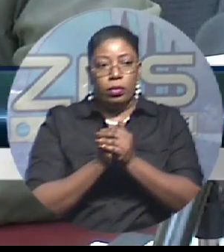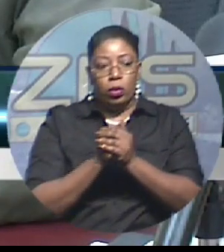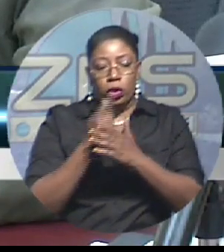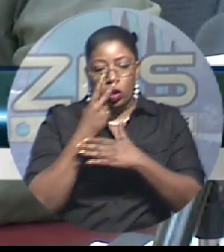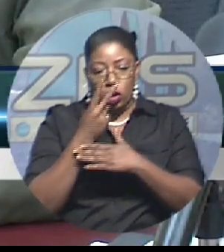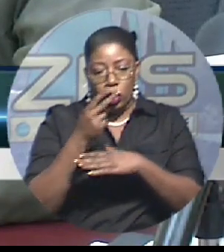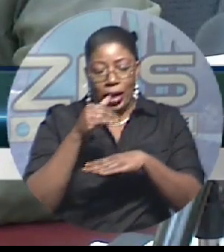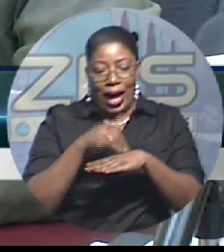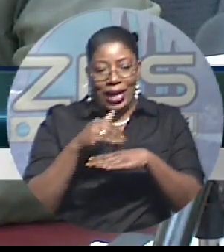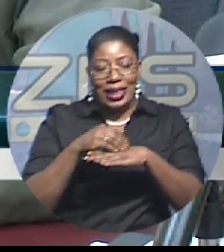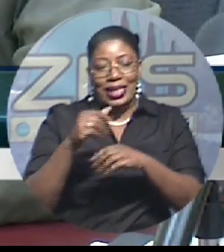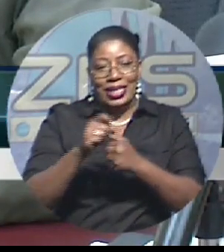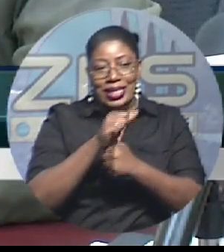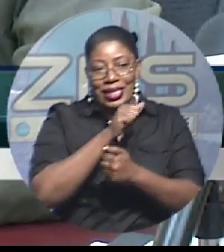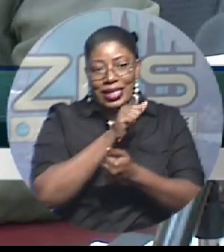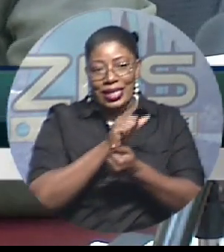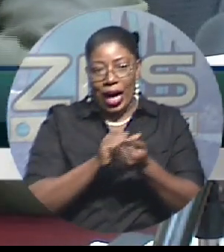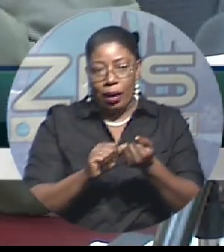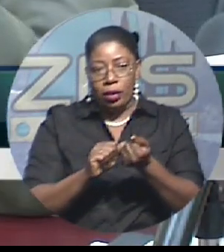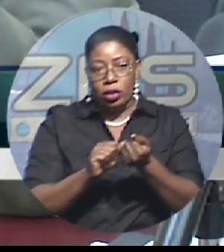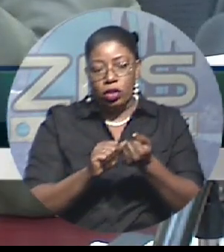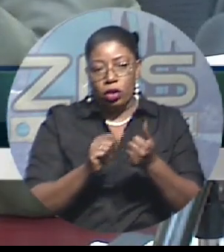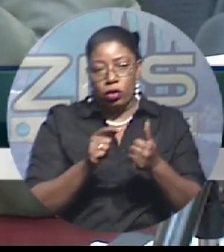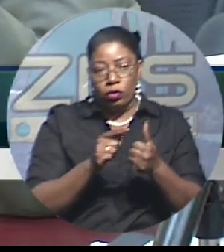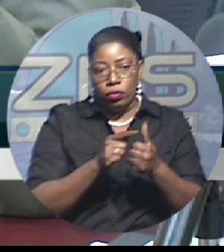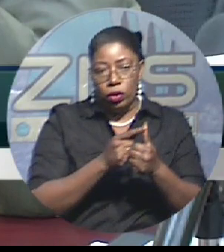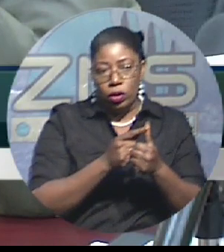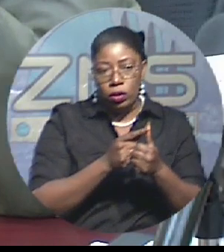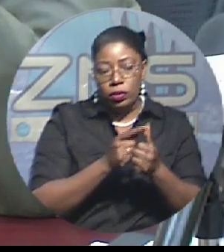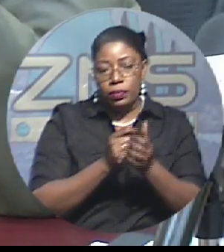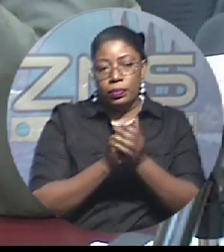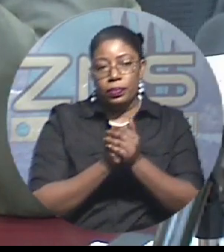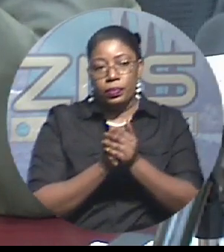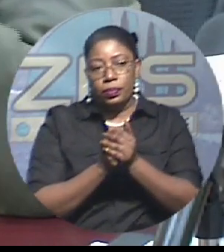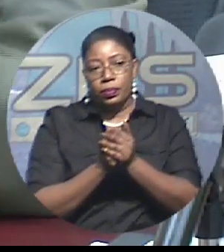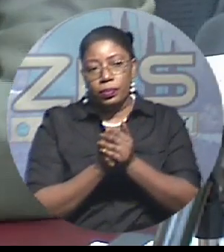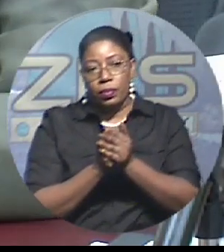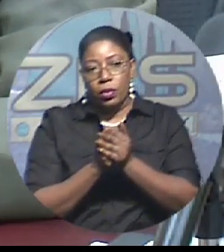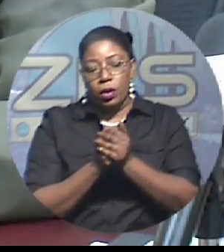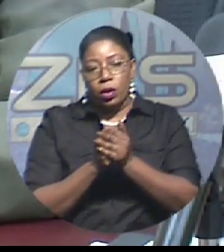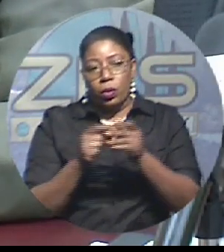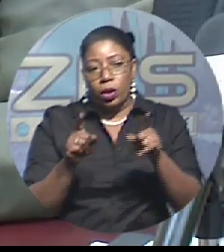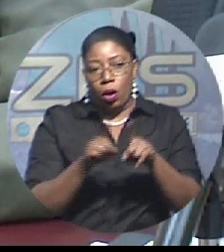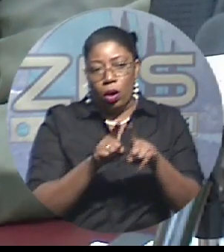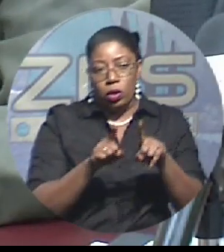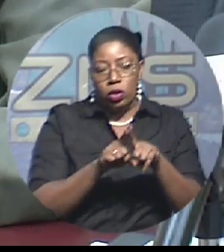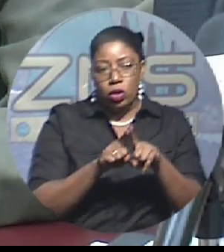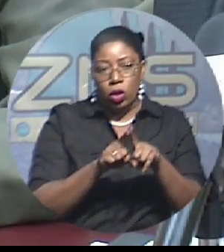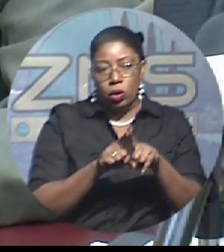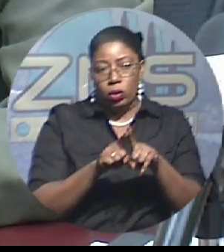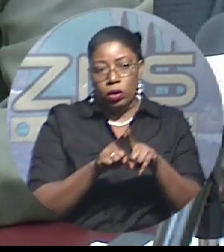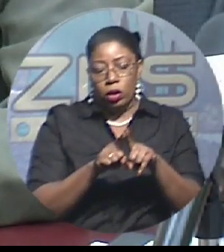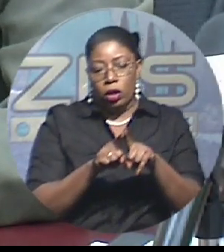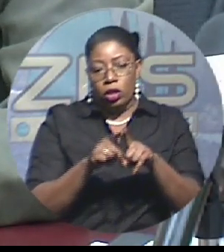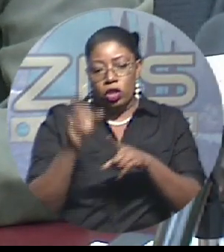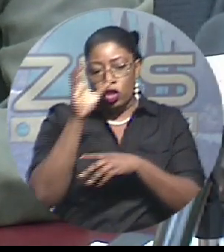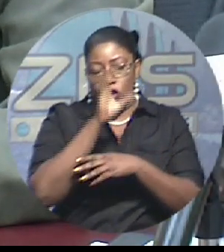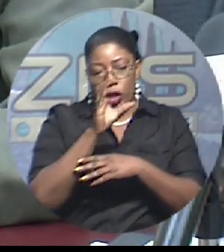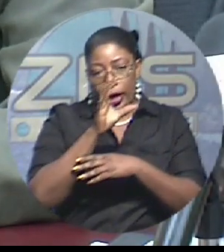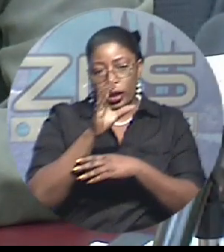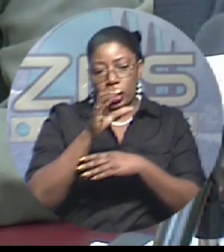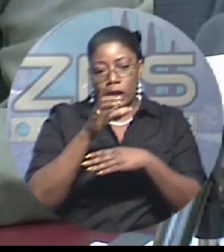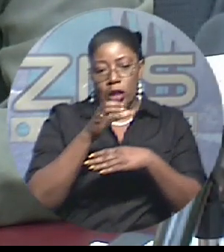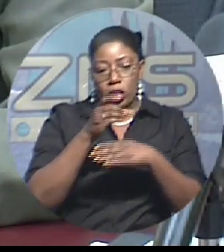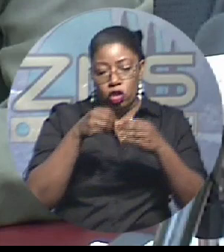damage assessment, along with our partners, social service, who do the other aspect of it. And we also responsible for storm drainage and